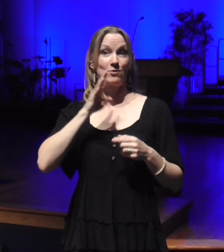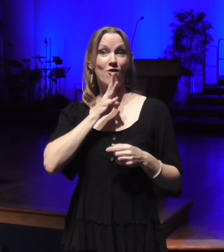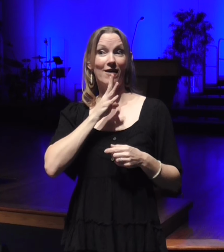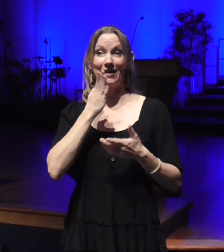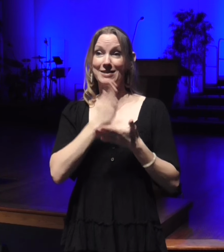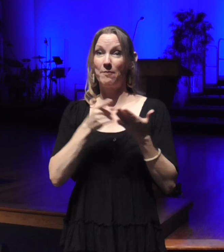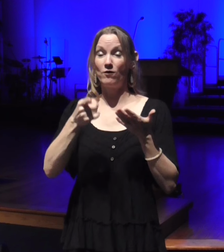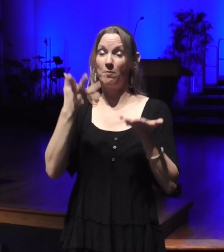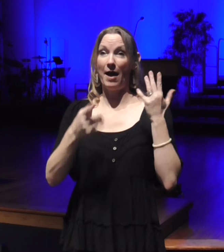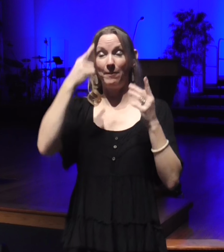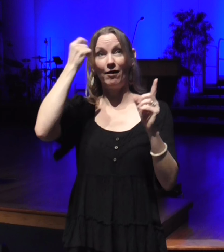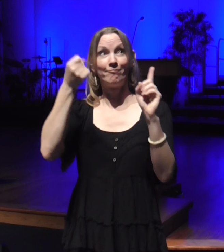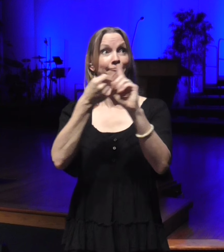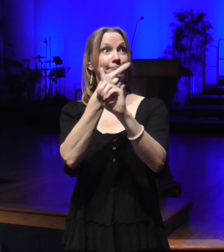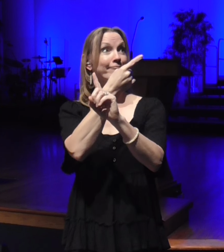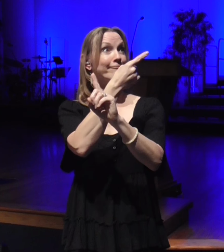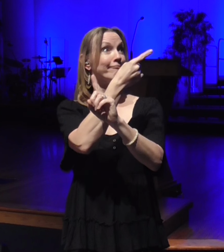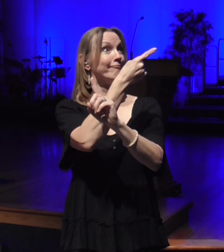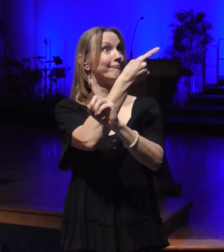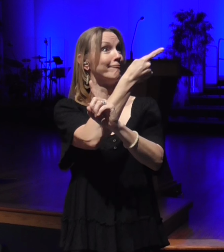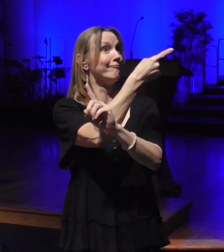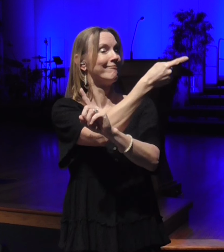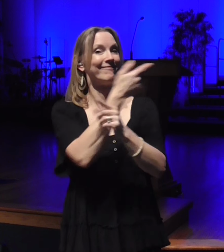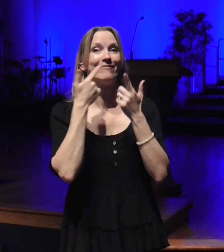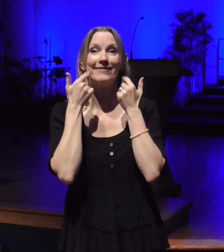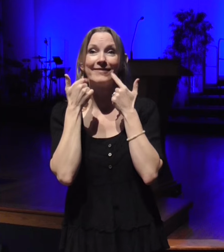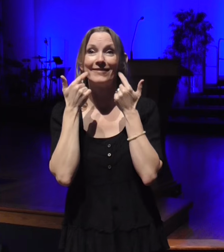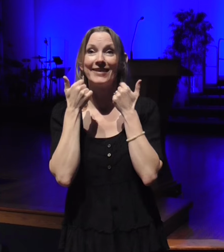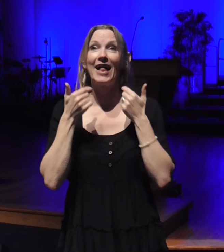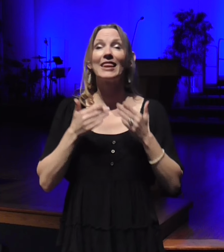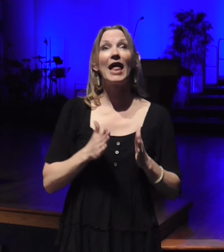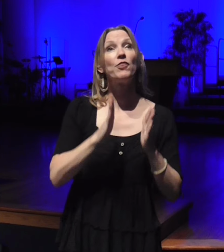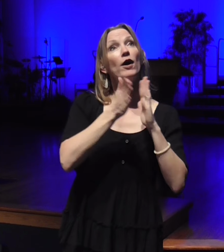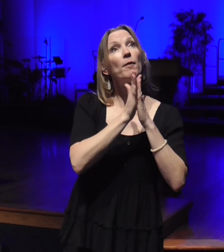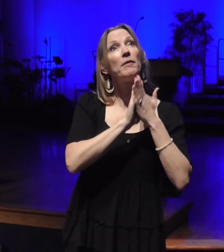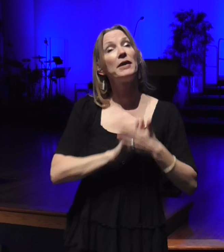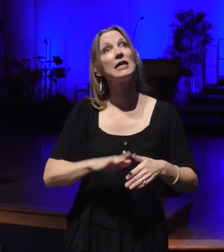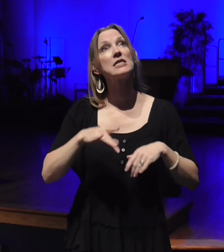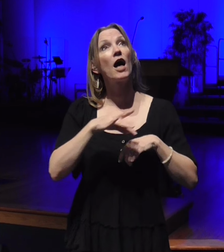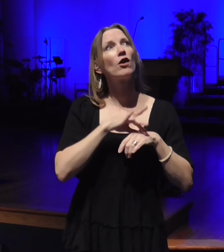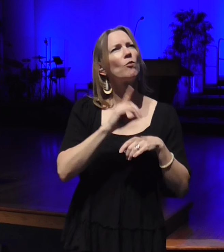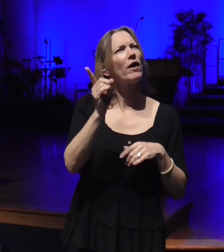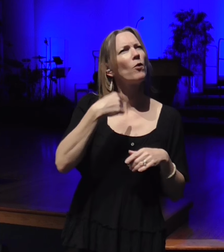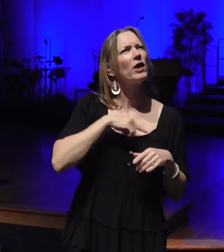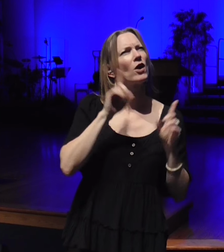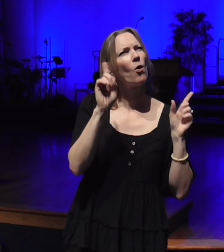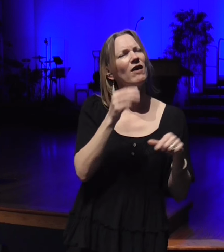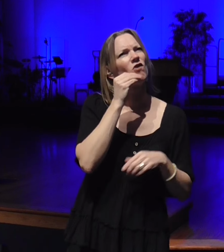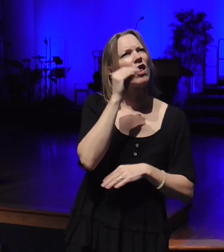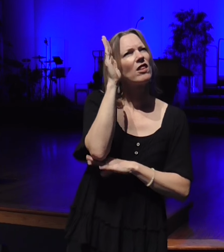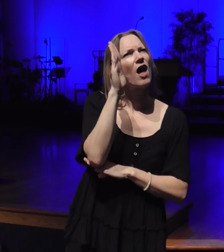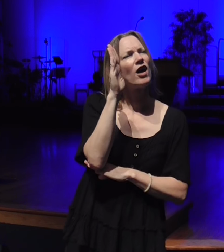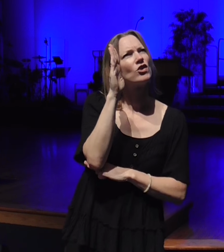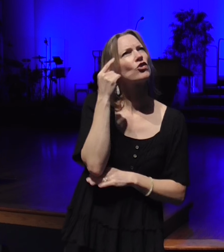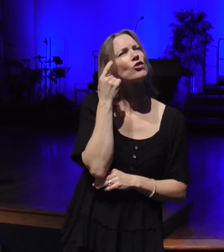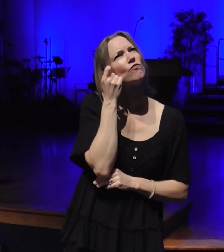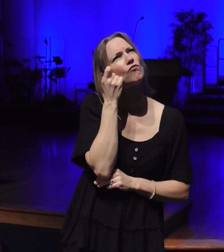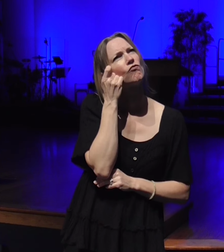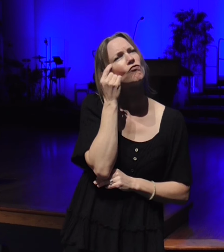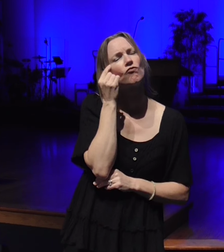your mind wandering. Let there be peace on earth, and where are we going to